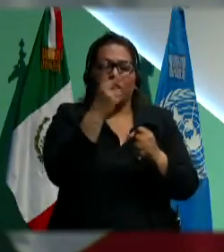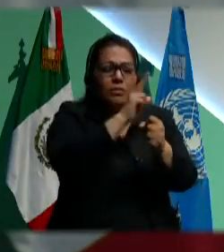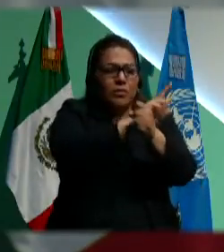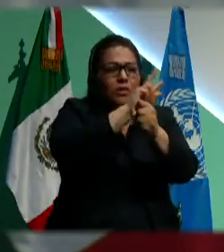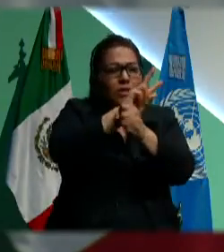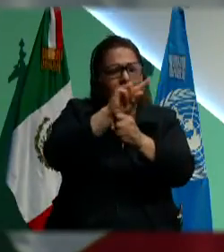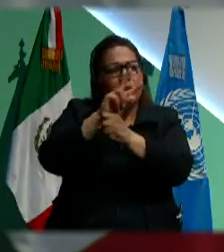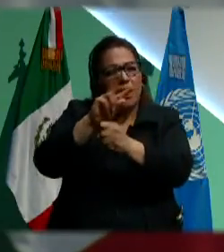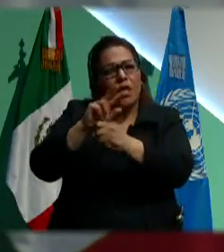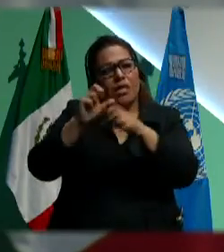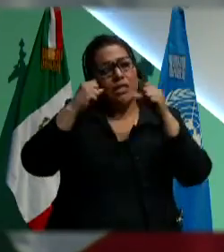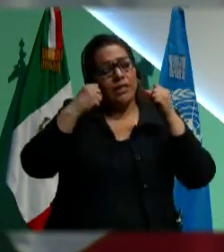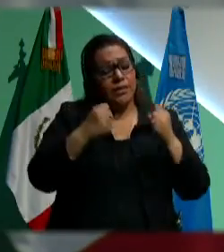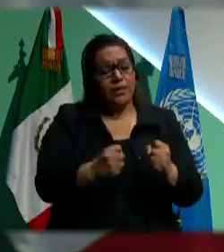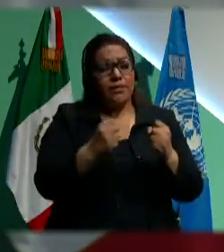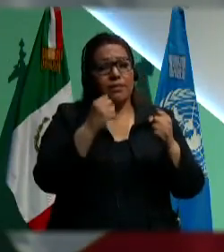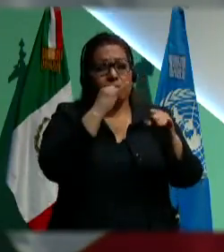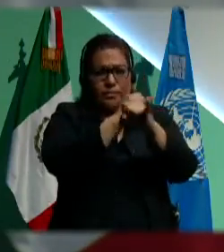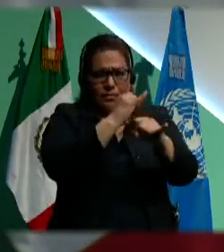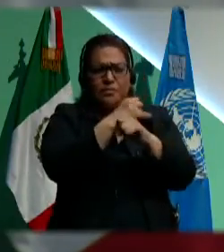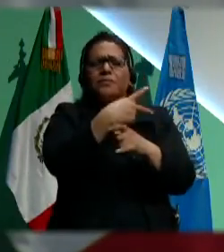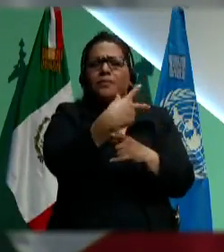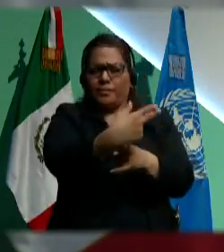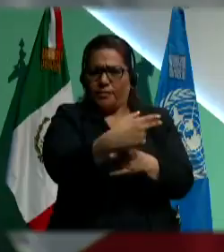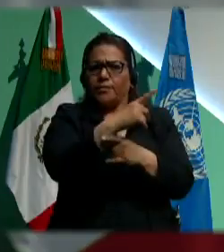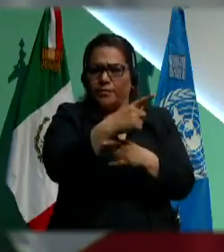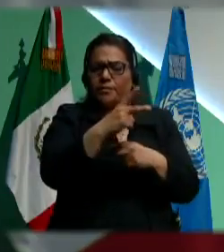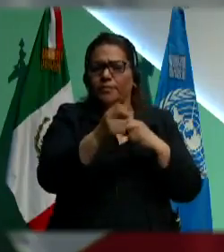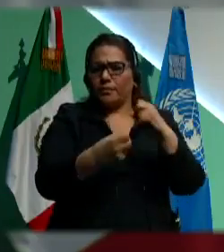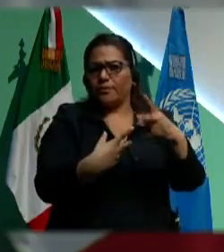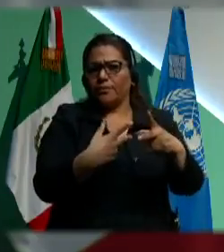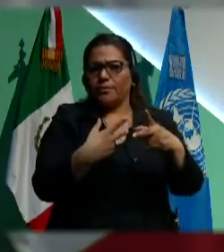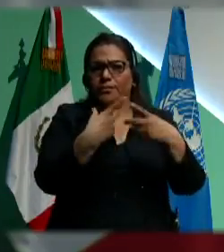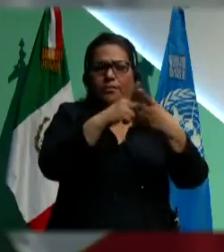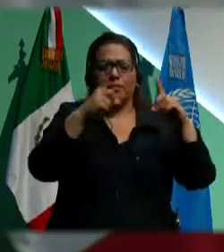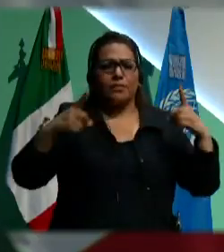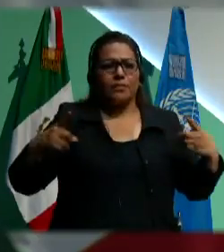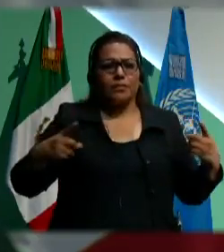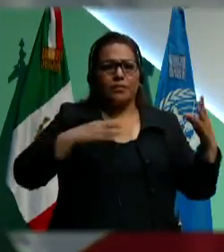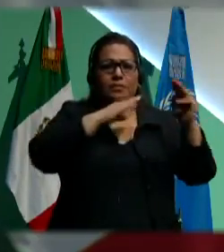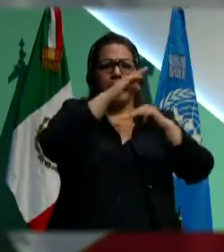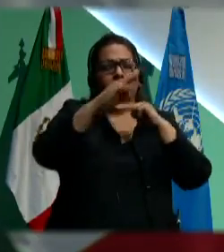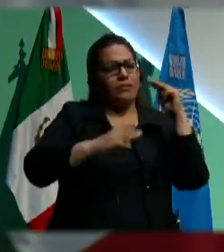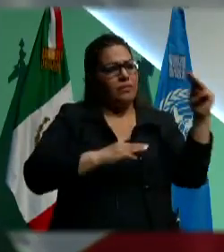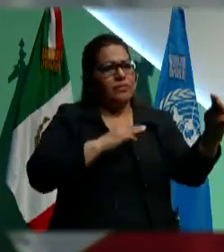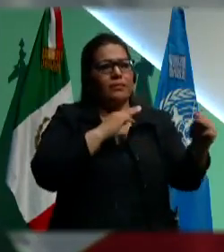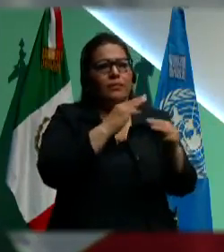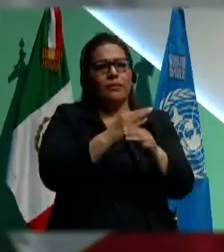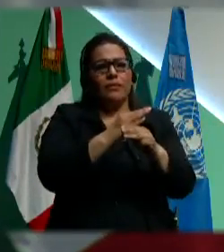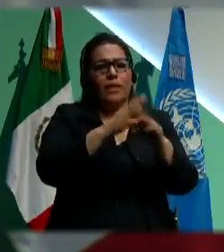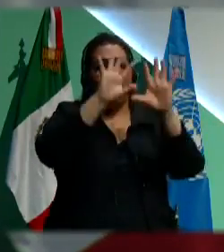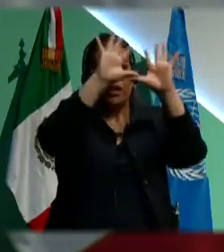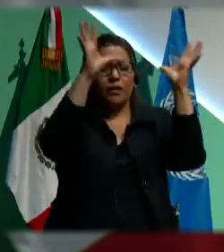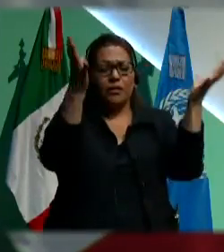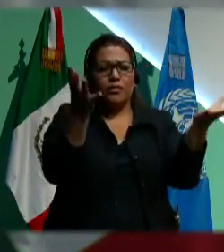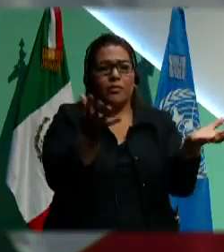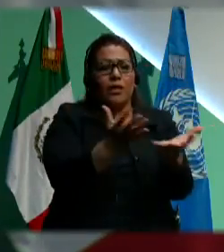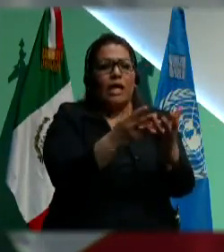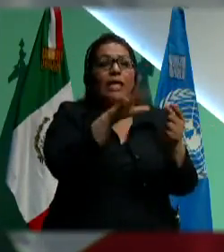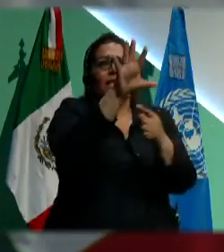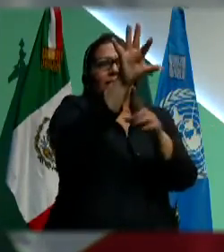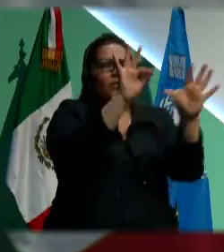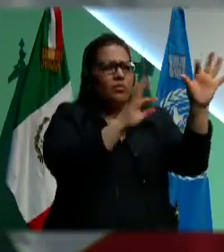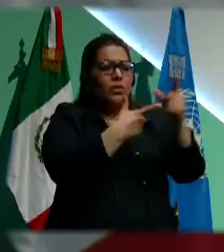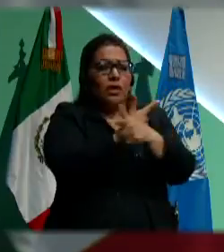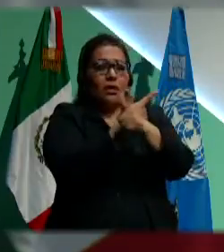rapidly unfolding society and sociality. The unfreedoms of the internet are not just about exclusion,